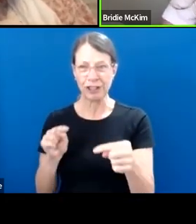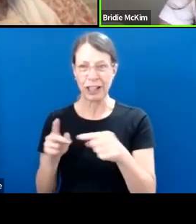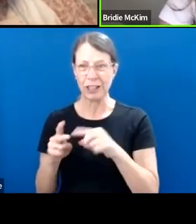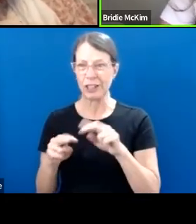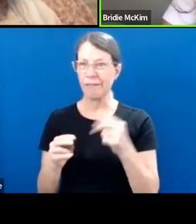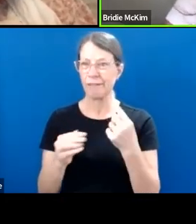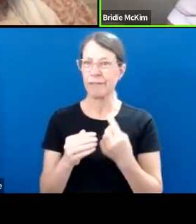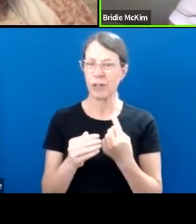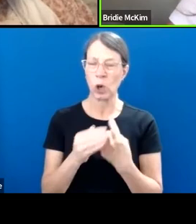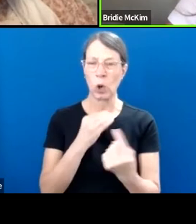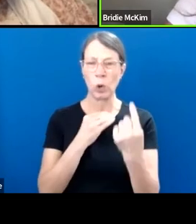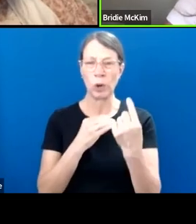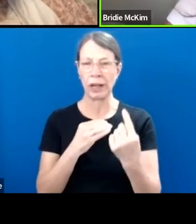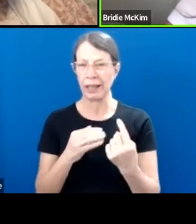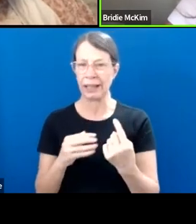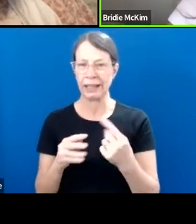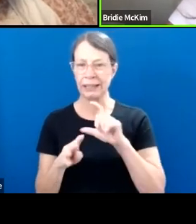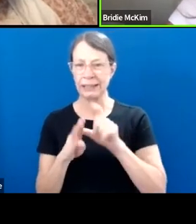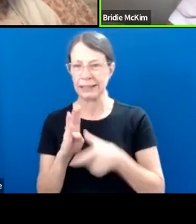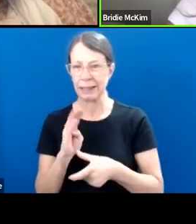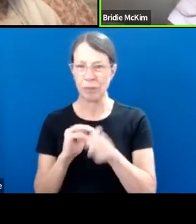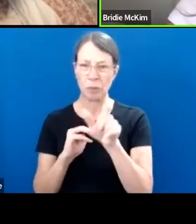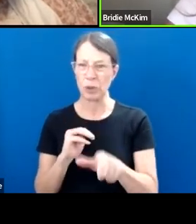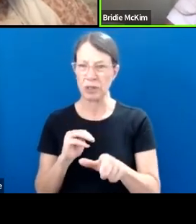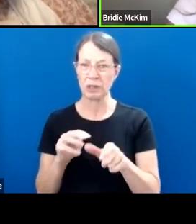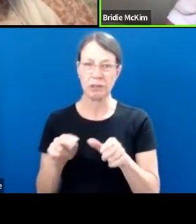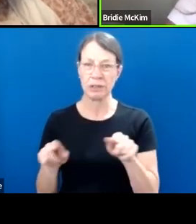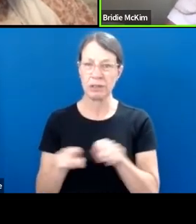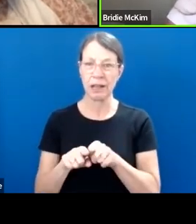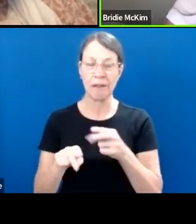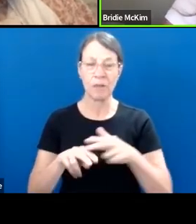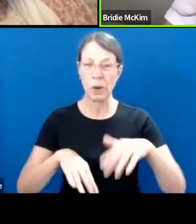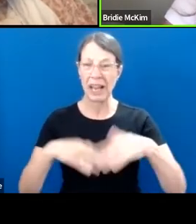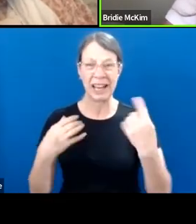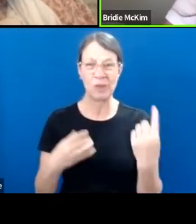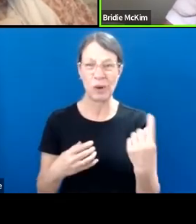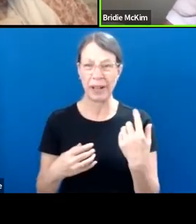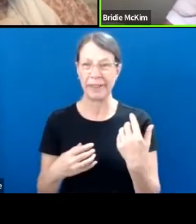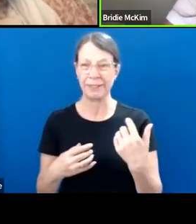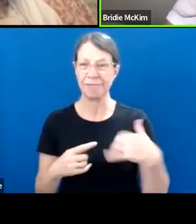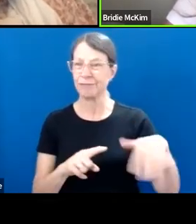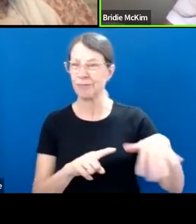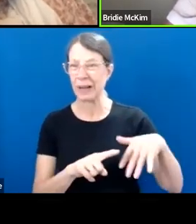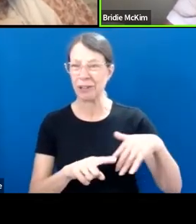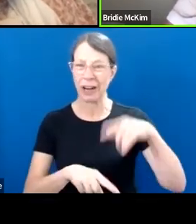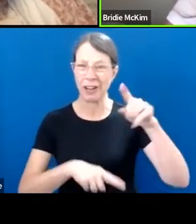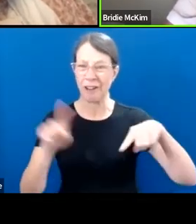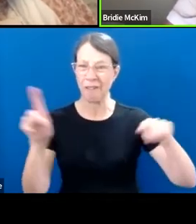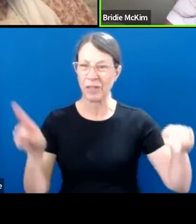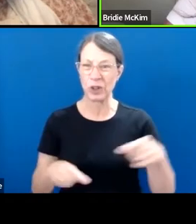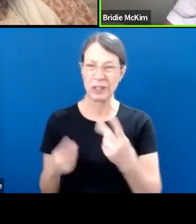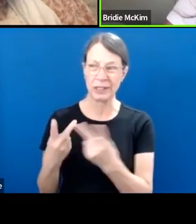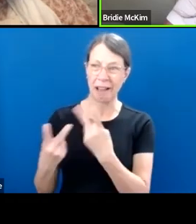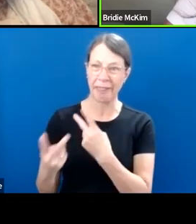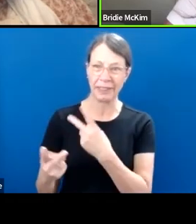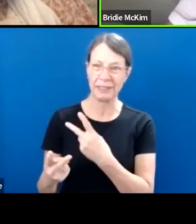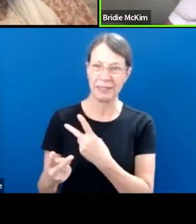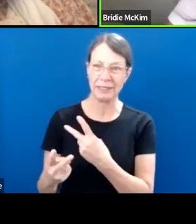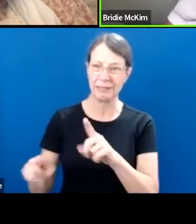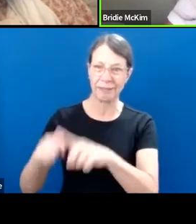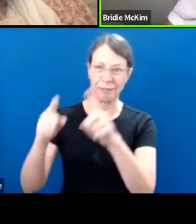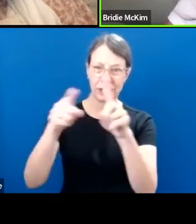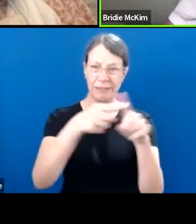from any diverse identity or background, when you're the only person with that identity in the room.